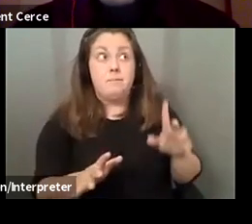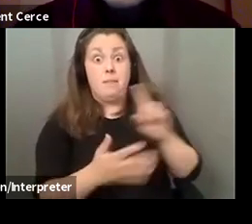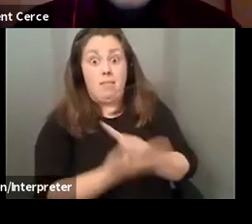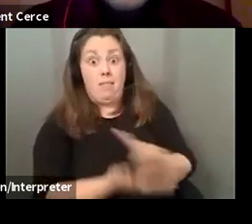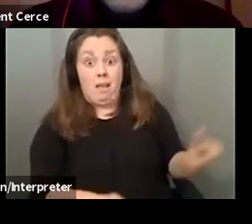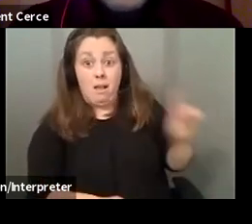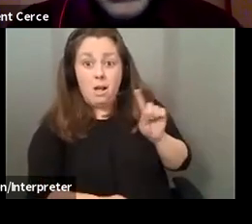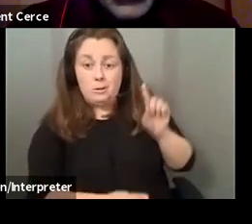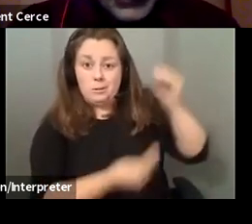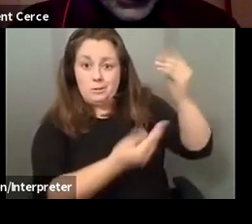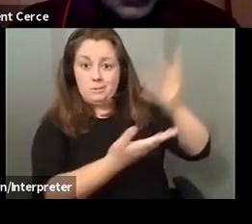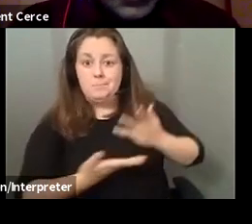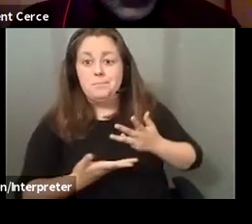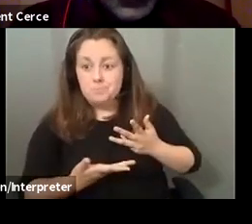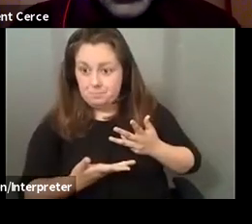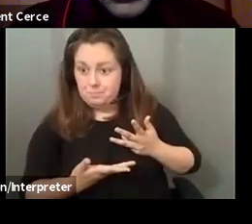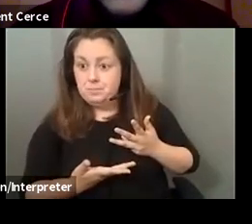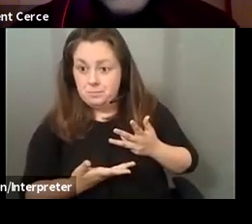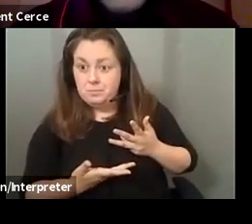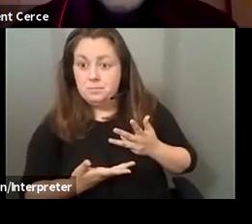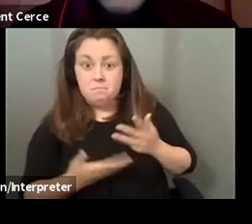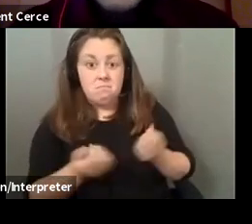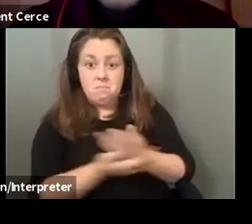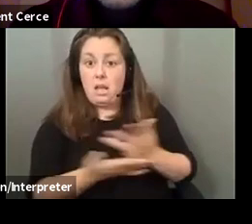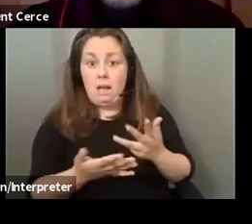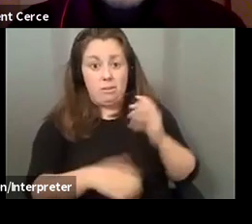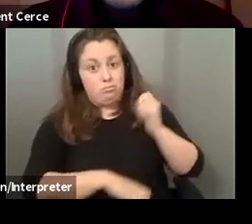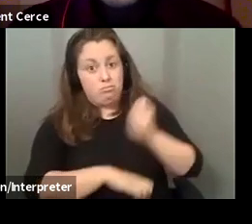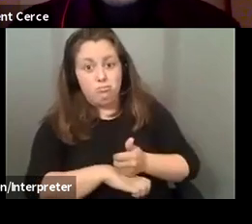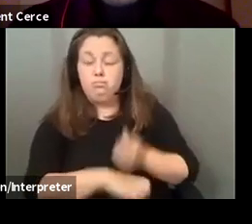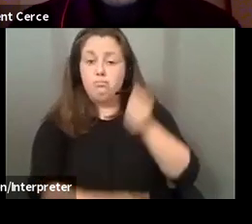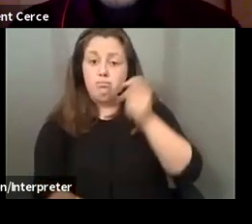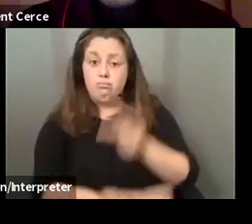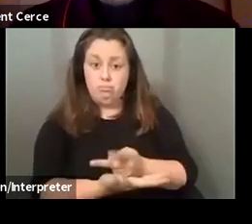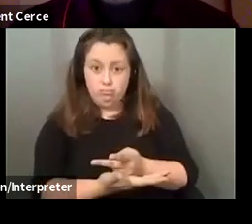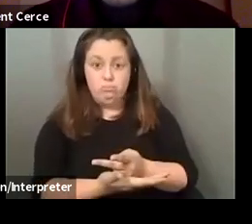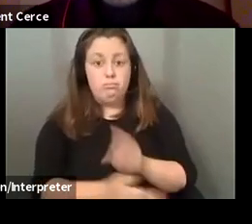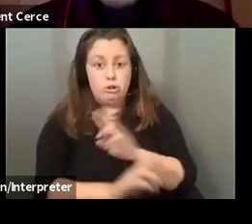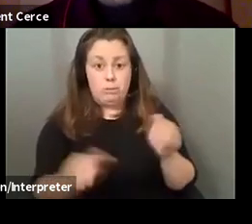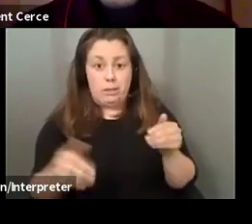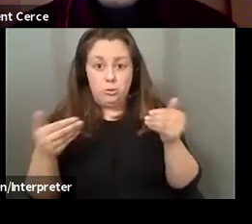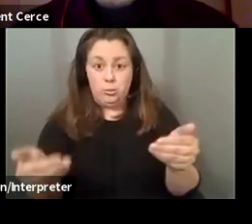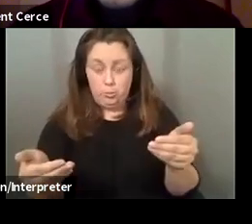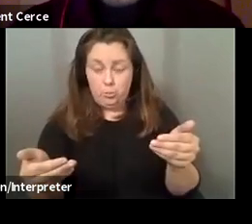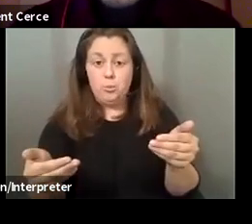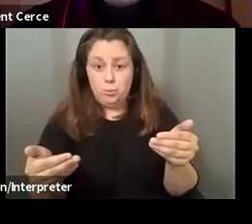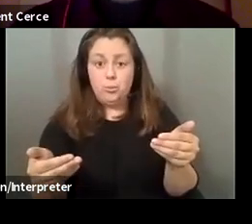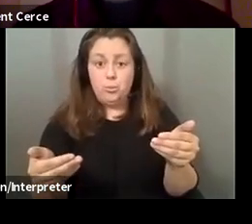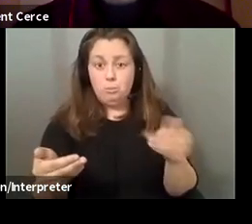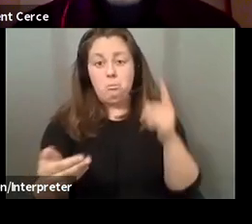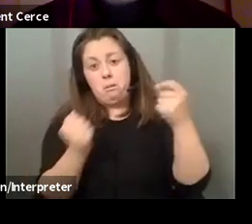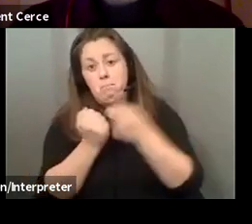that we have been everything has been implemented, and we are up to code and ready to go. And they